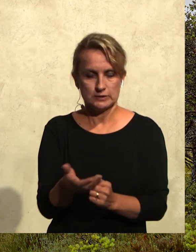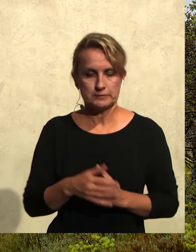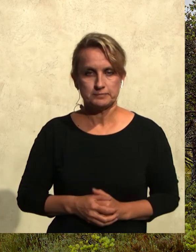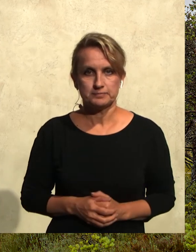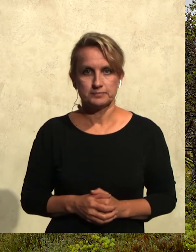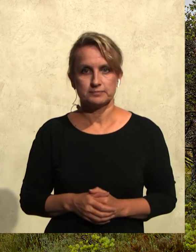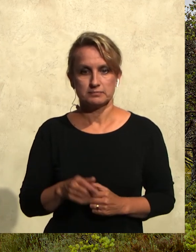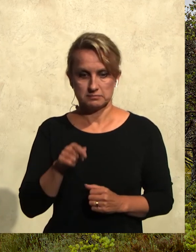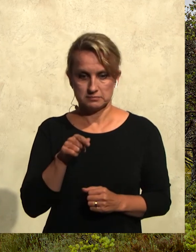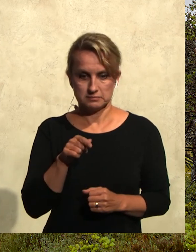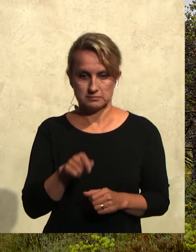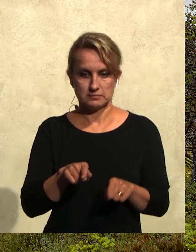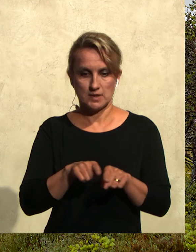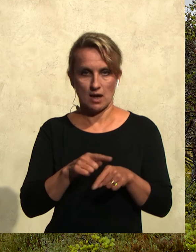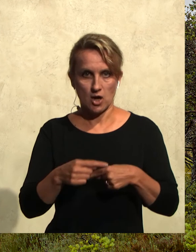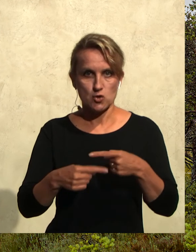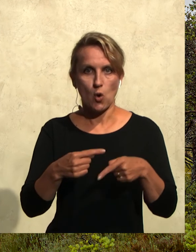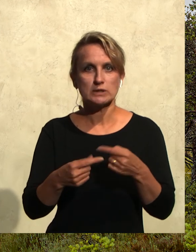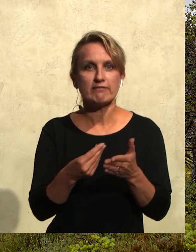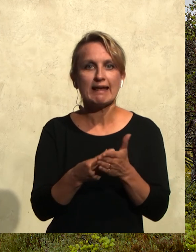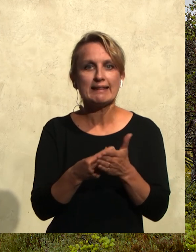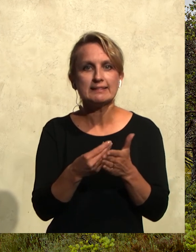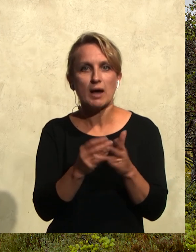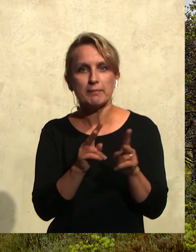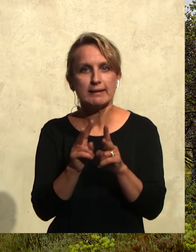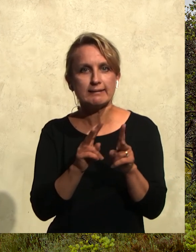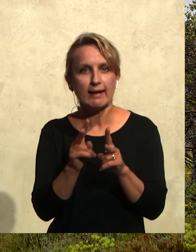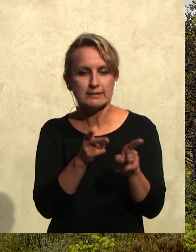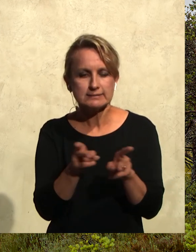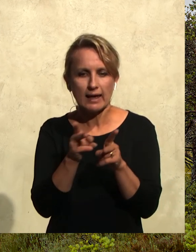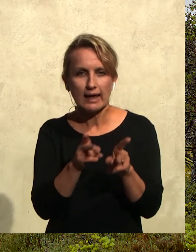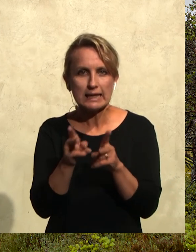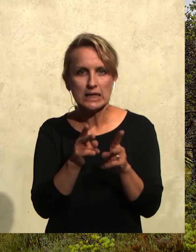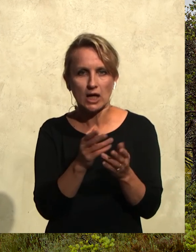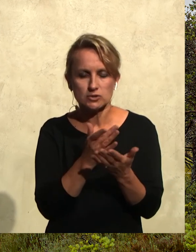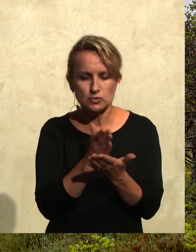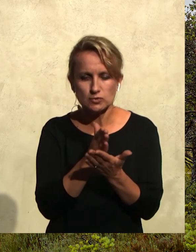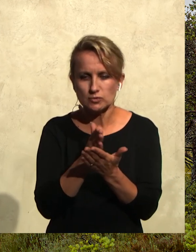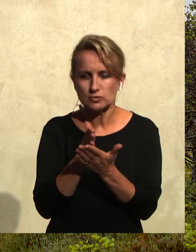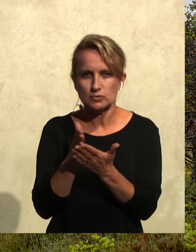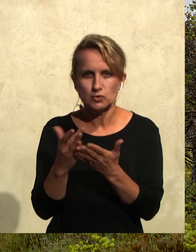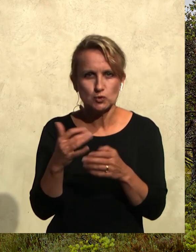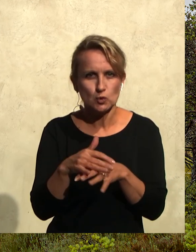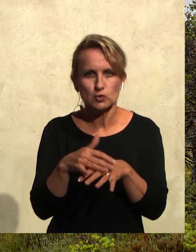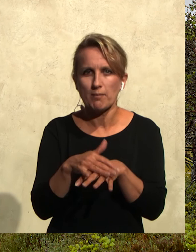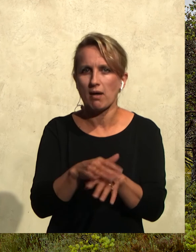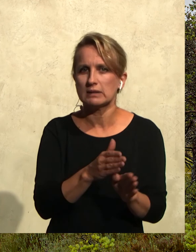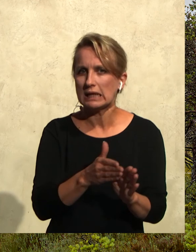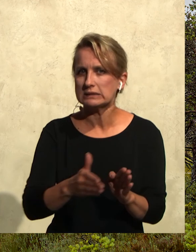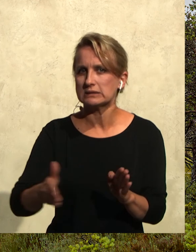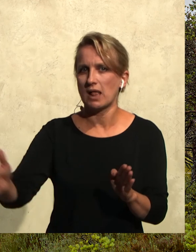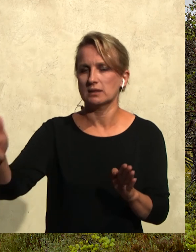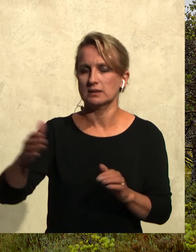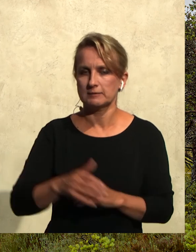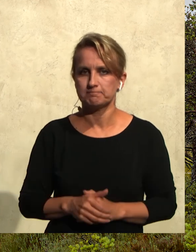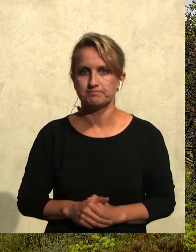generally are listed here. They include fragmentation of responsibility for delivery across stakeholders, fragmentation of